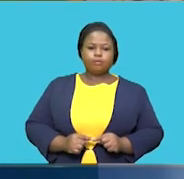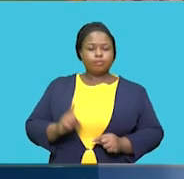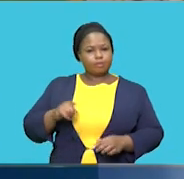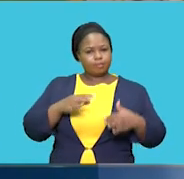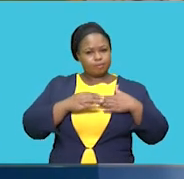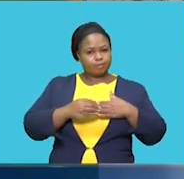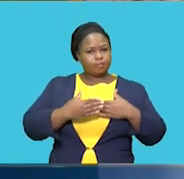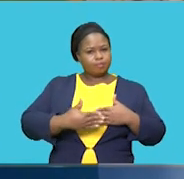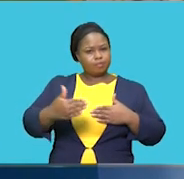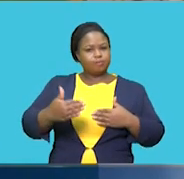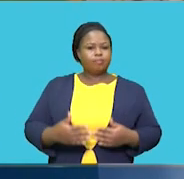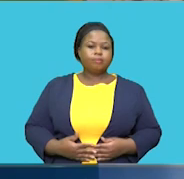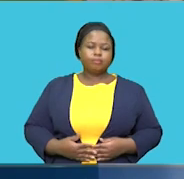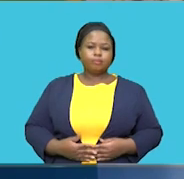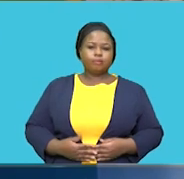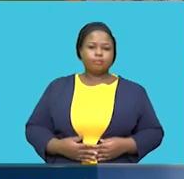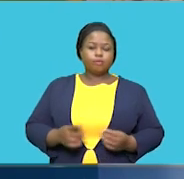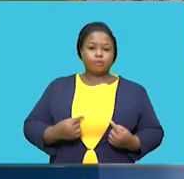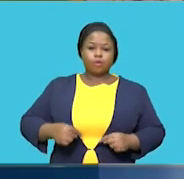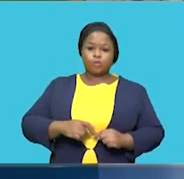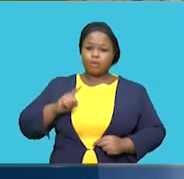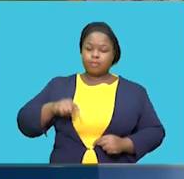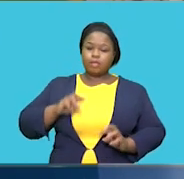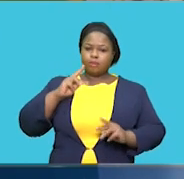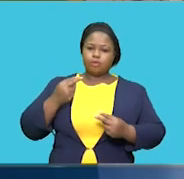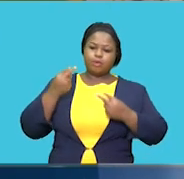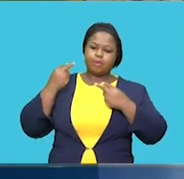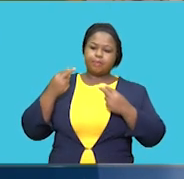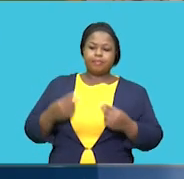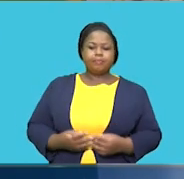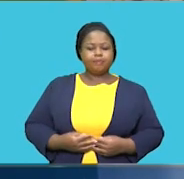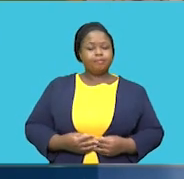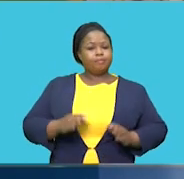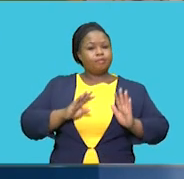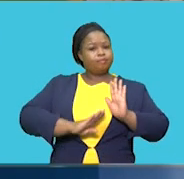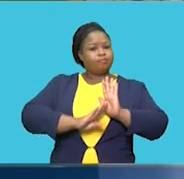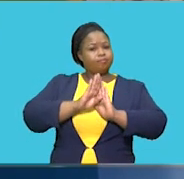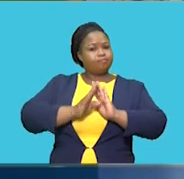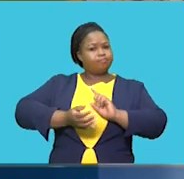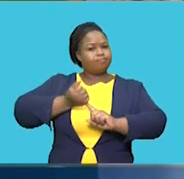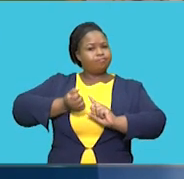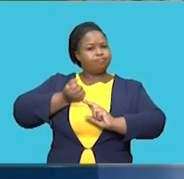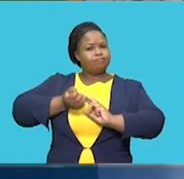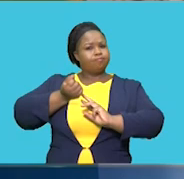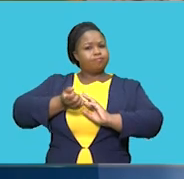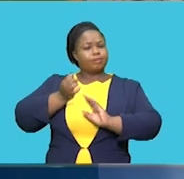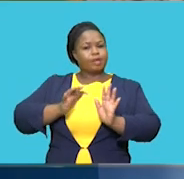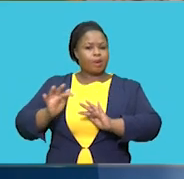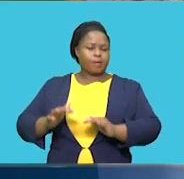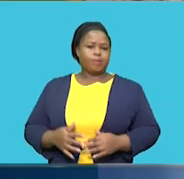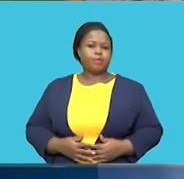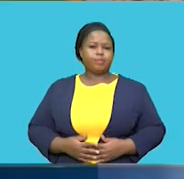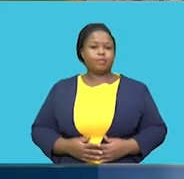reflection. We must reflect on the progress we have traversed. At the same